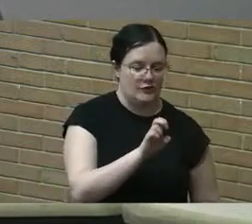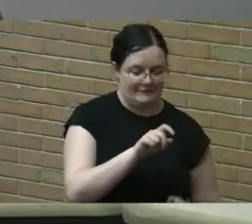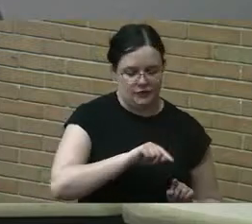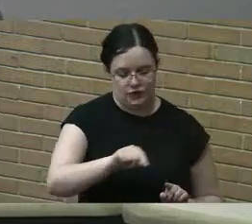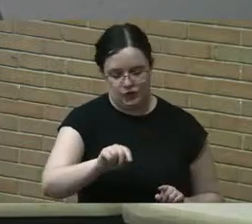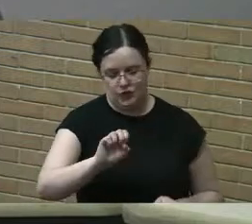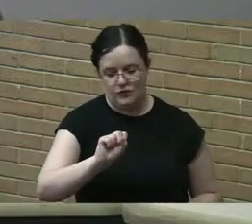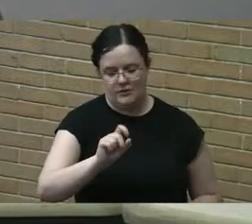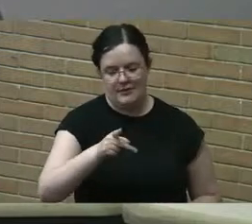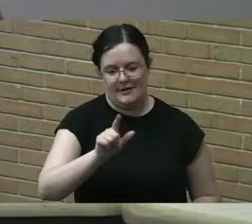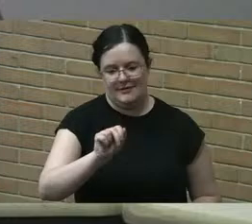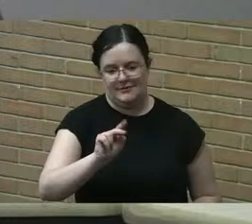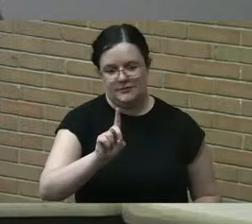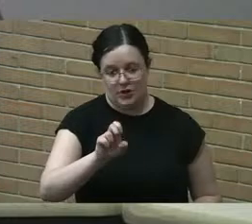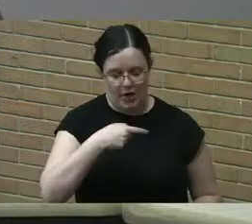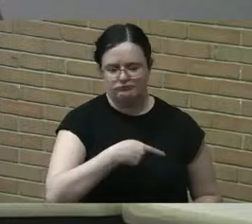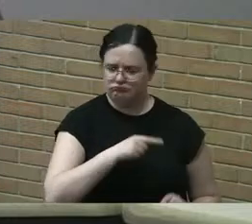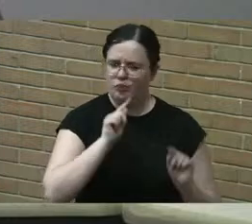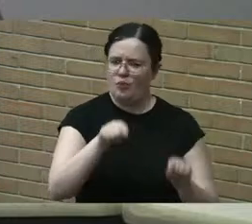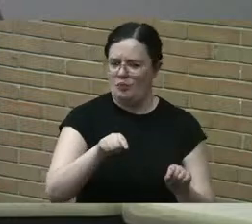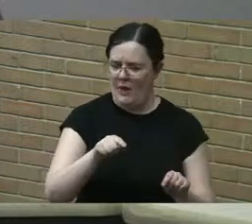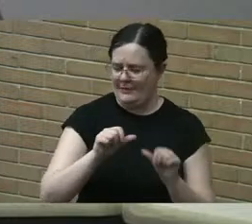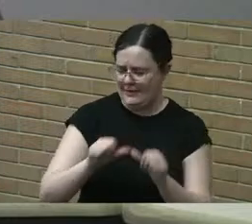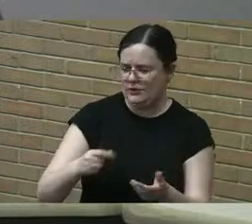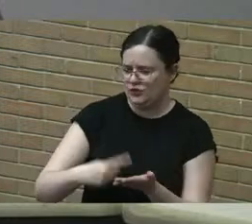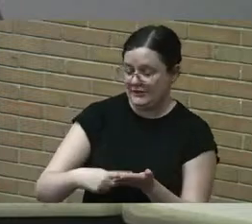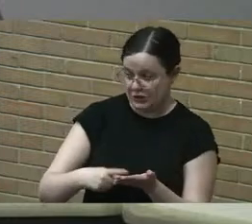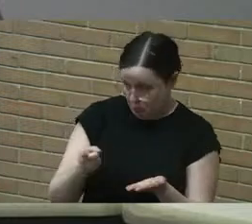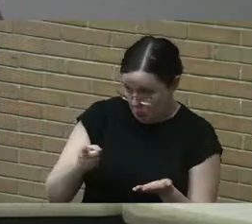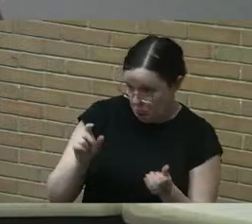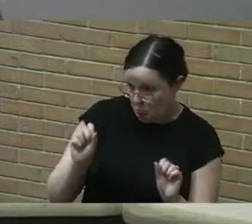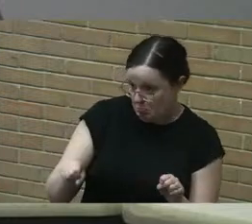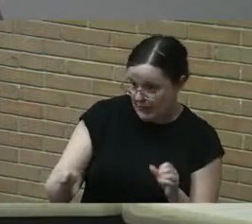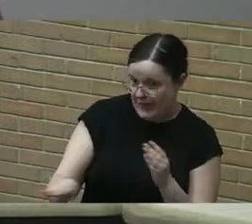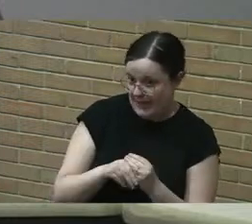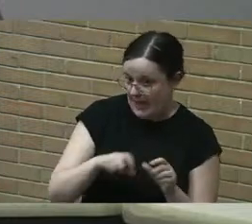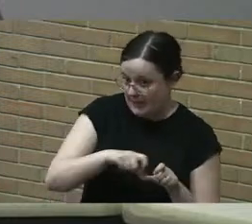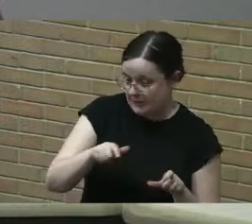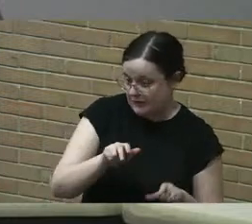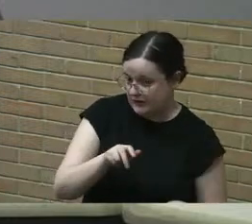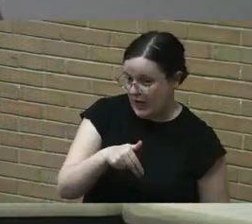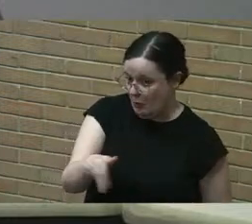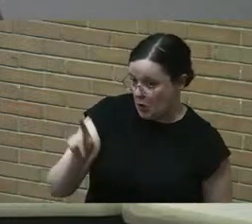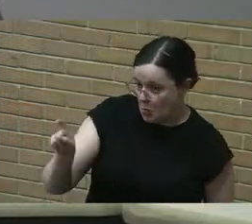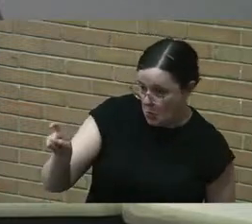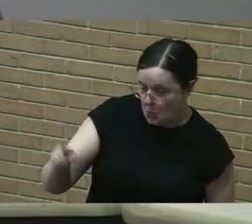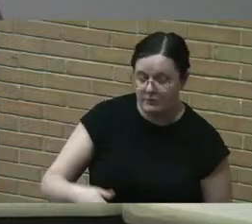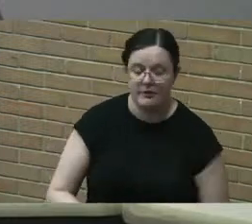continue the discussion about the possibility of that addition to our sidewalk network.